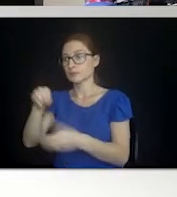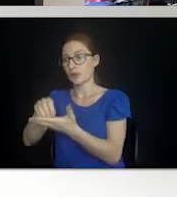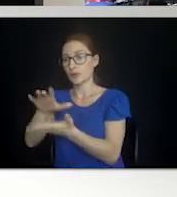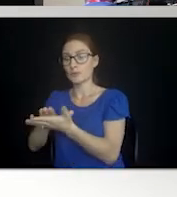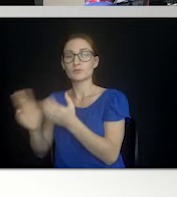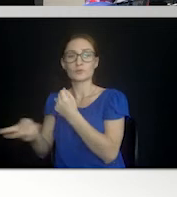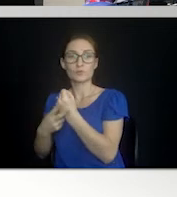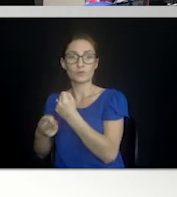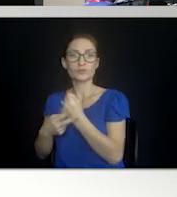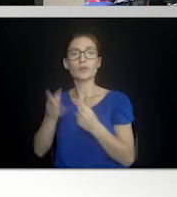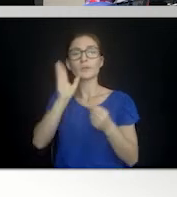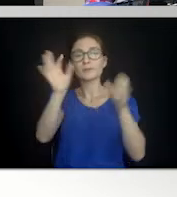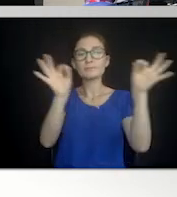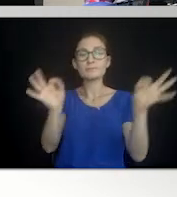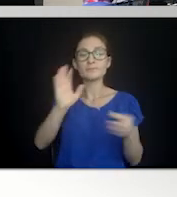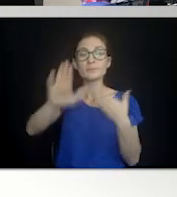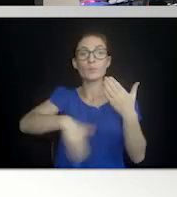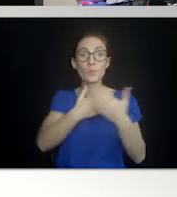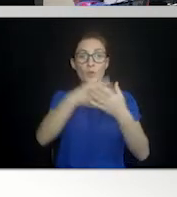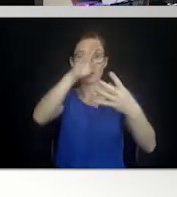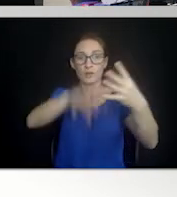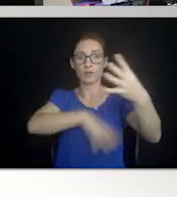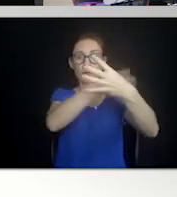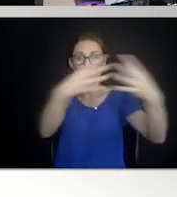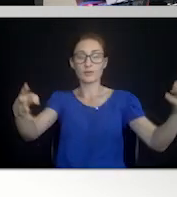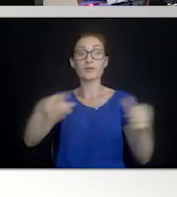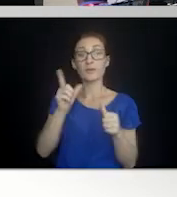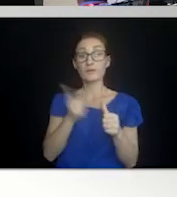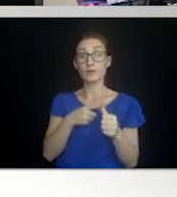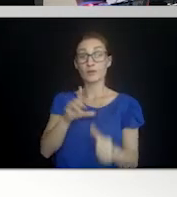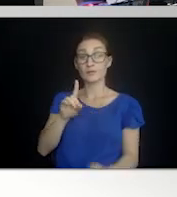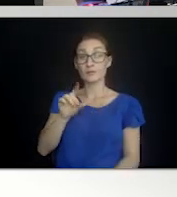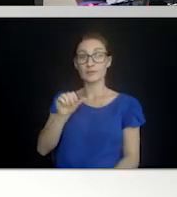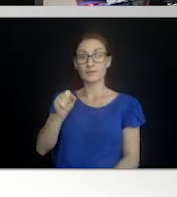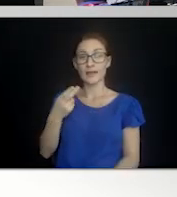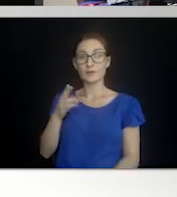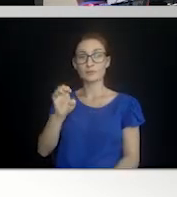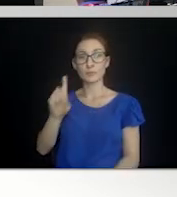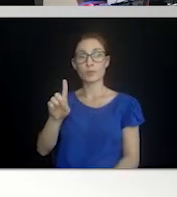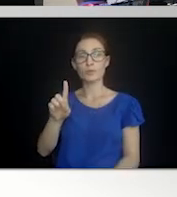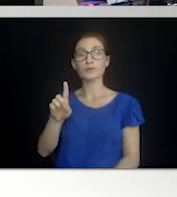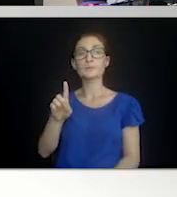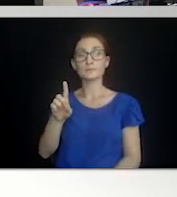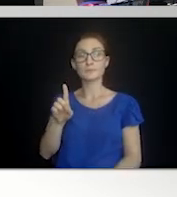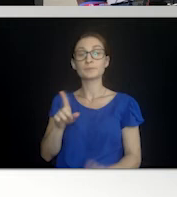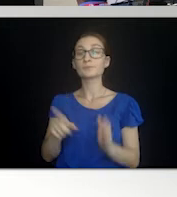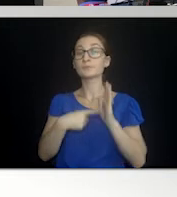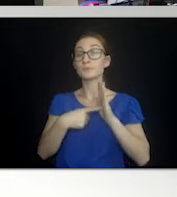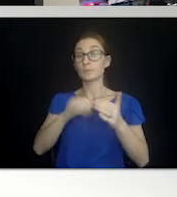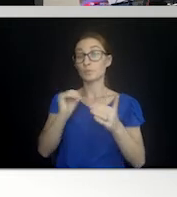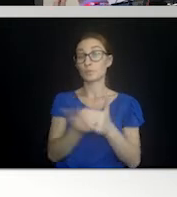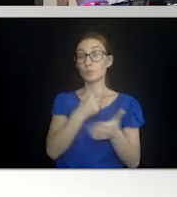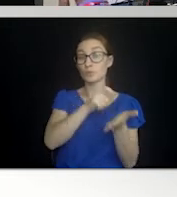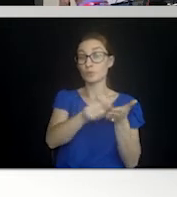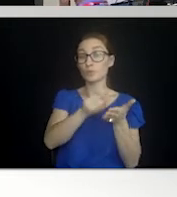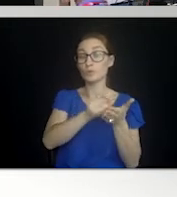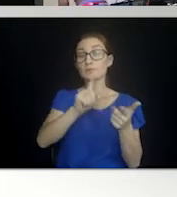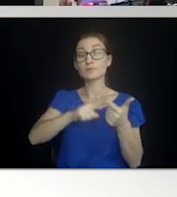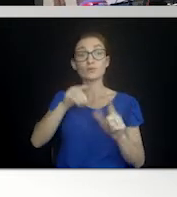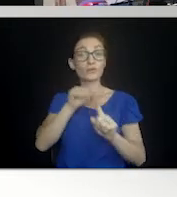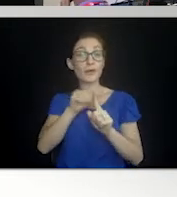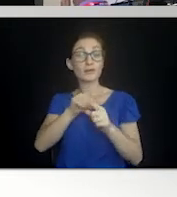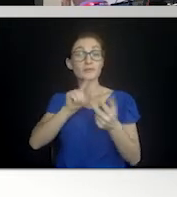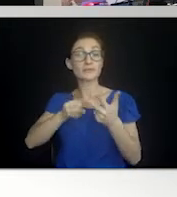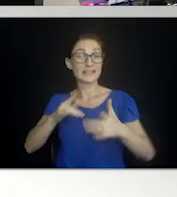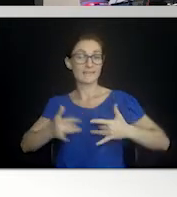entire platform so you can see for yourself. First up is the dashboard, what we're looking at right now, showing new notes,